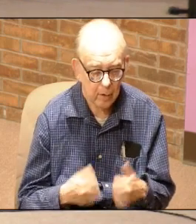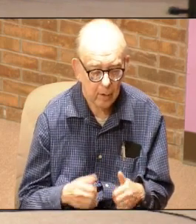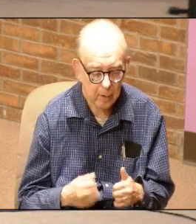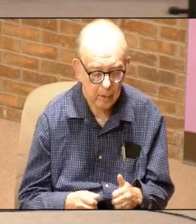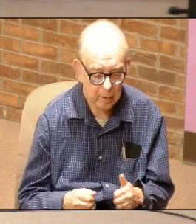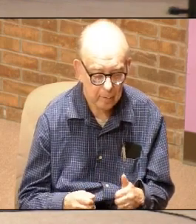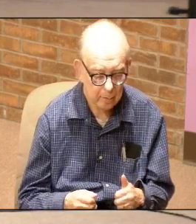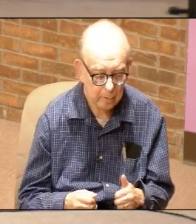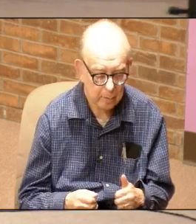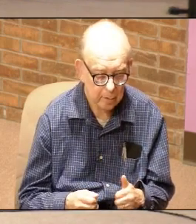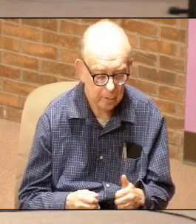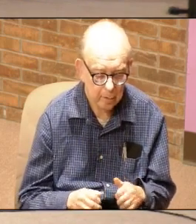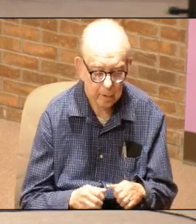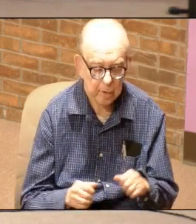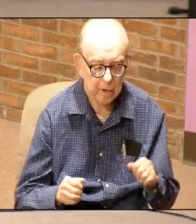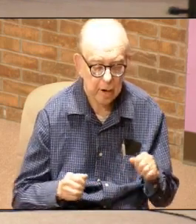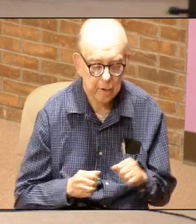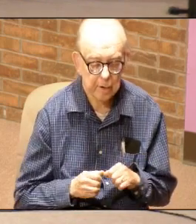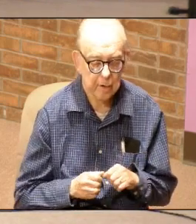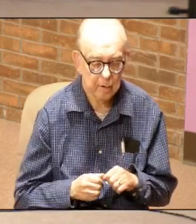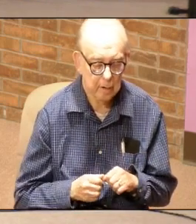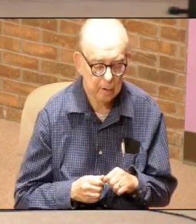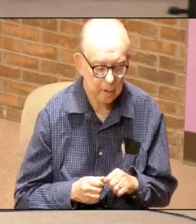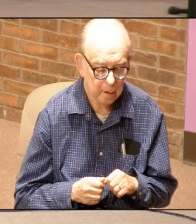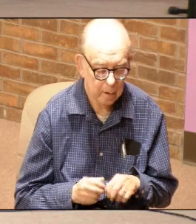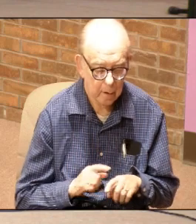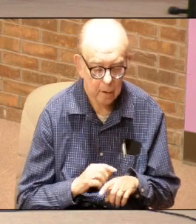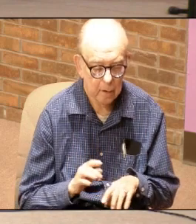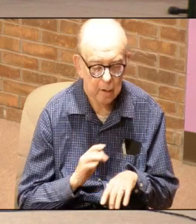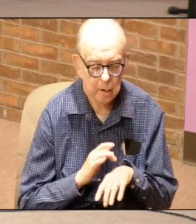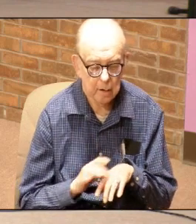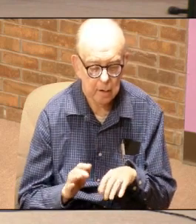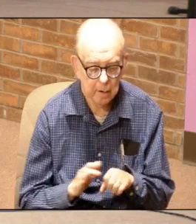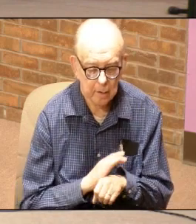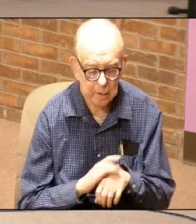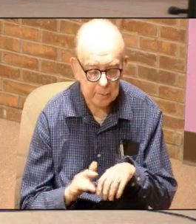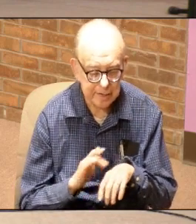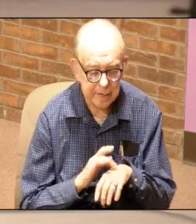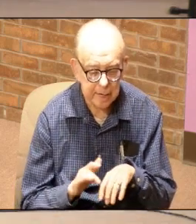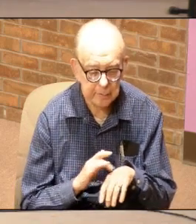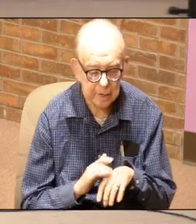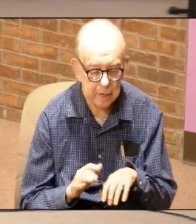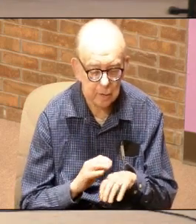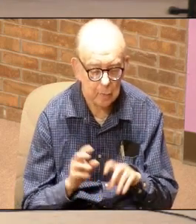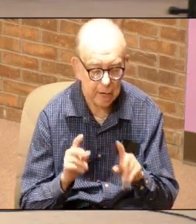to stadiums, arenas, ball diamonds, and everything that were totally empty.